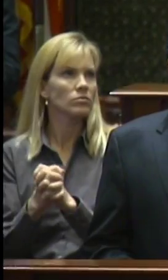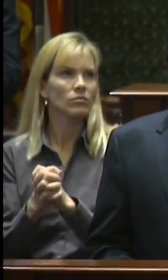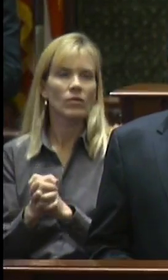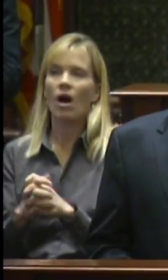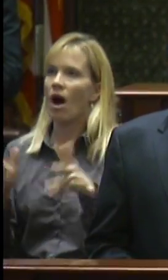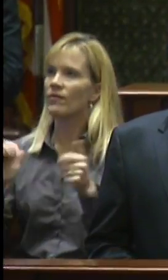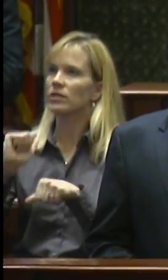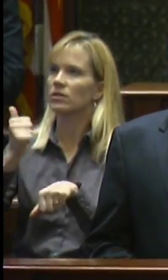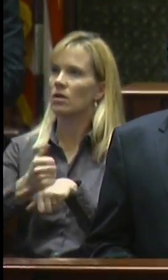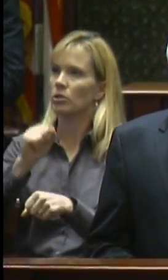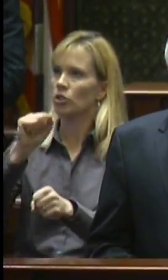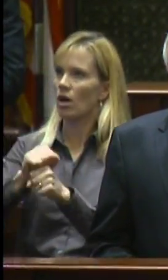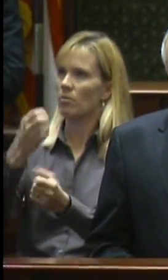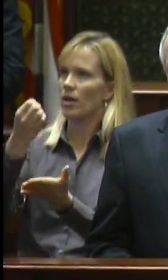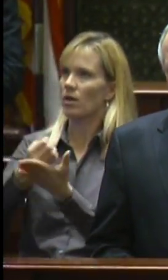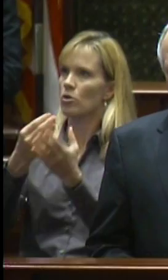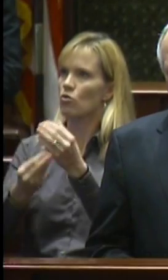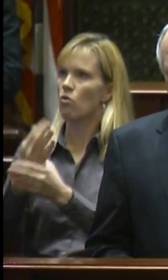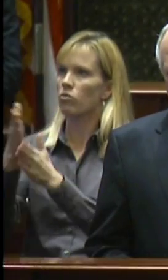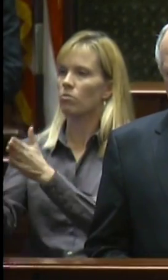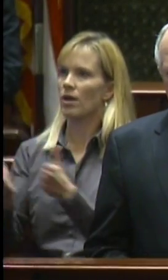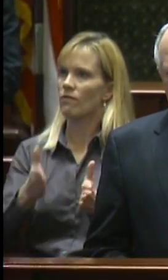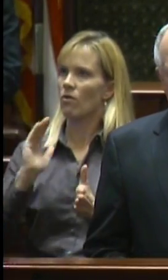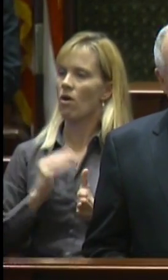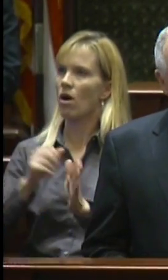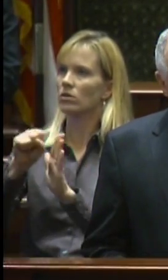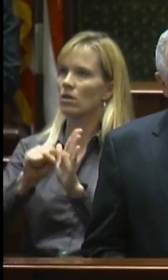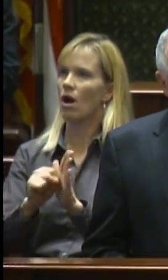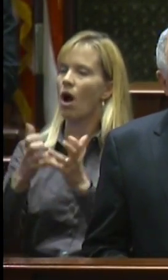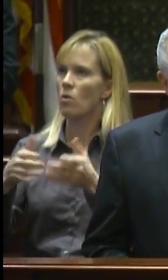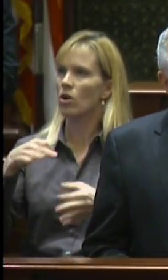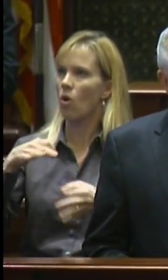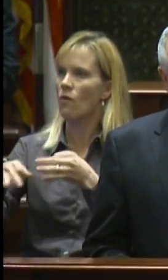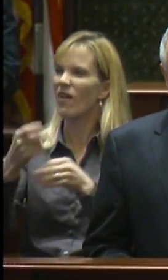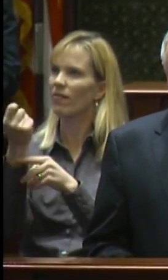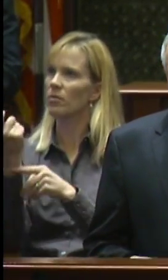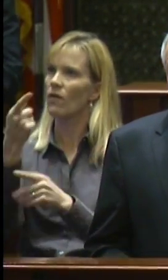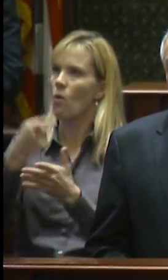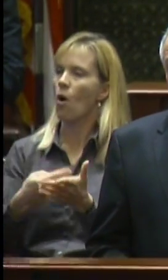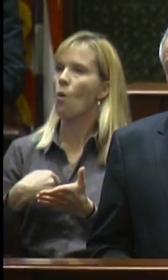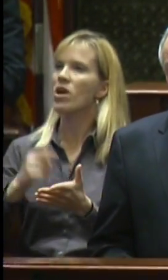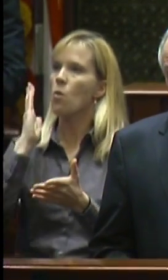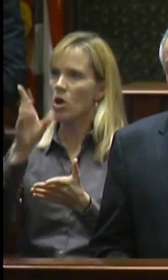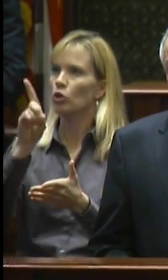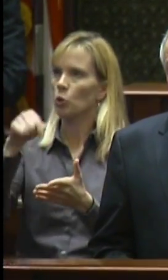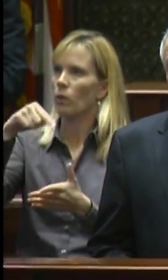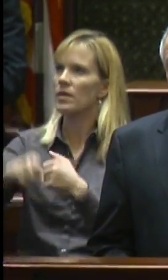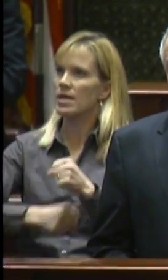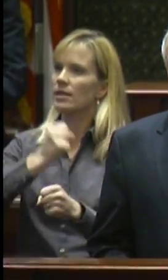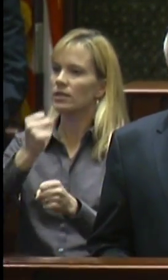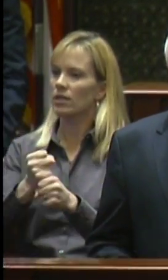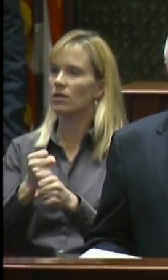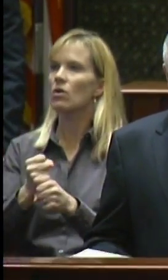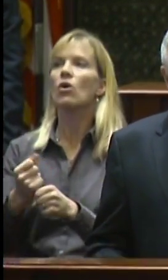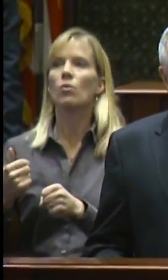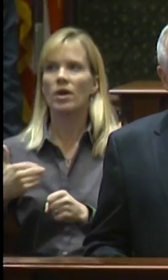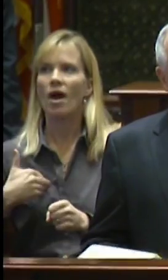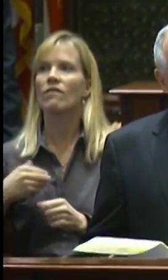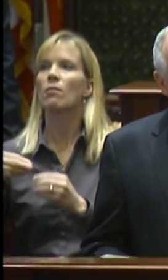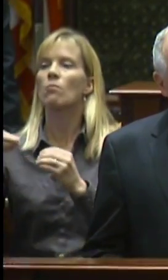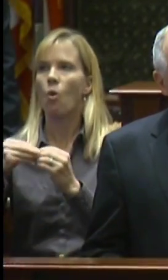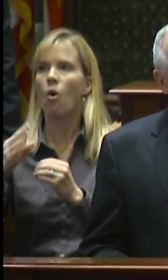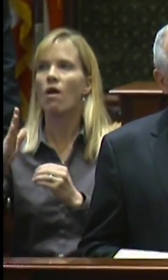I've laid out a jobs and economic growth plan for our state. I want to go over a little bit of what we're going to be doing this year. We have